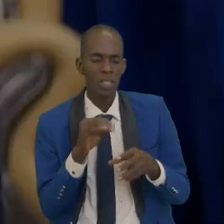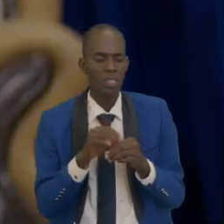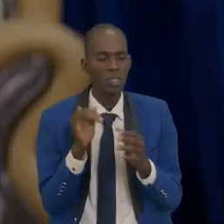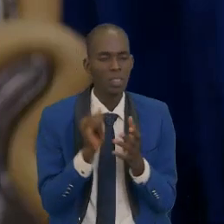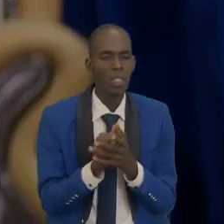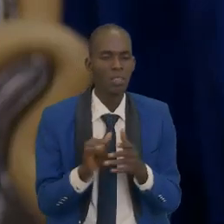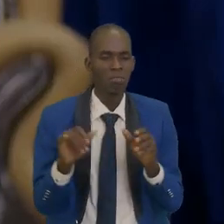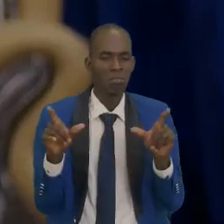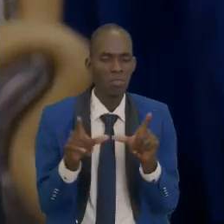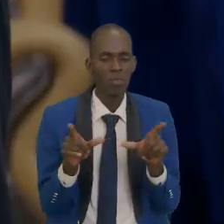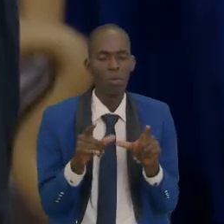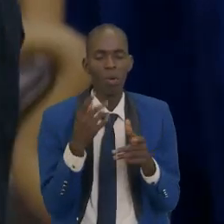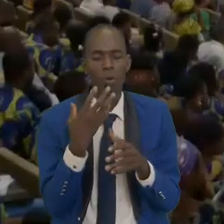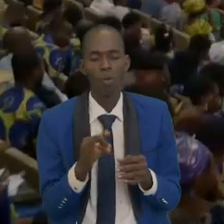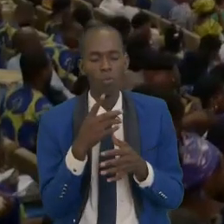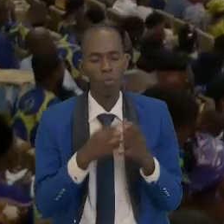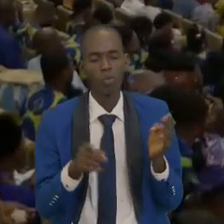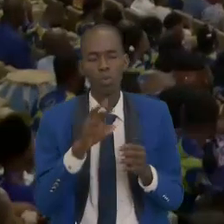what they ought to do